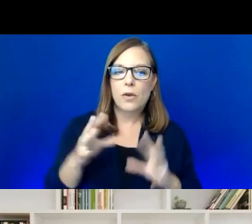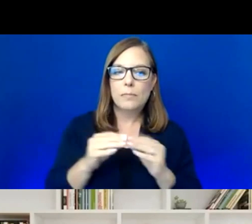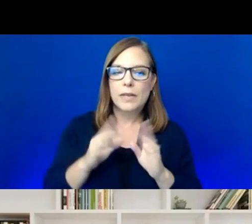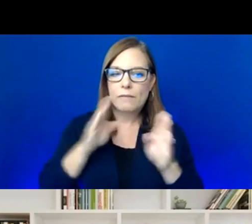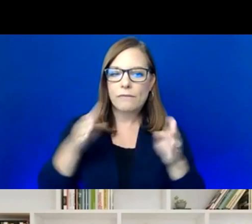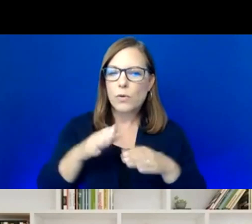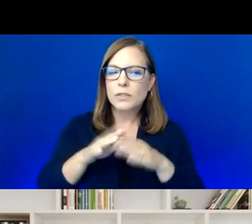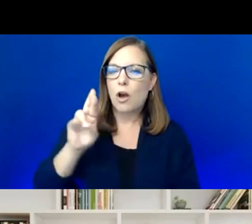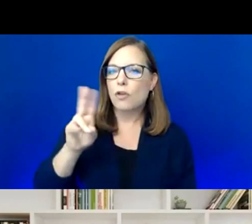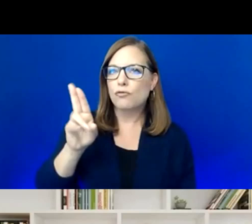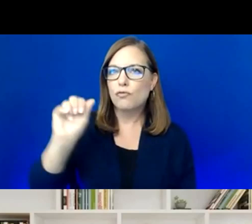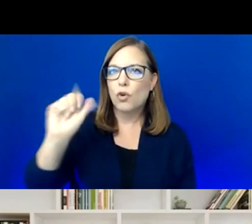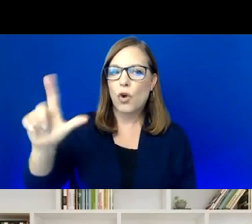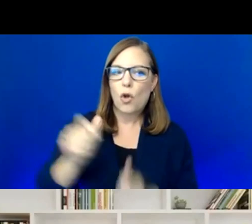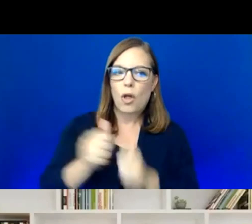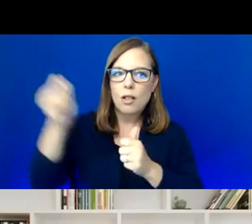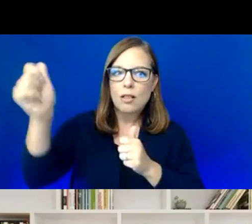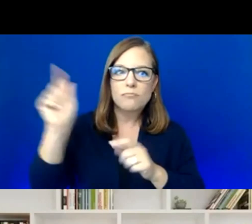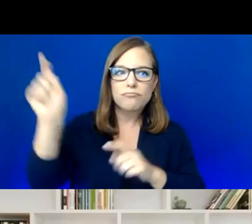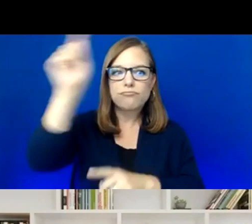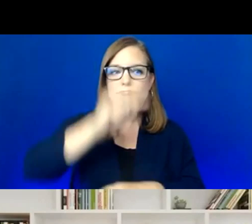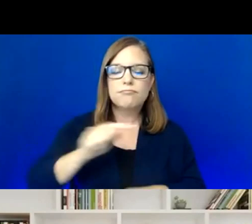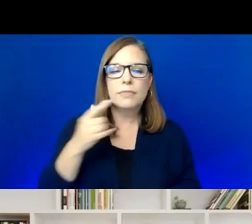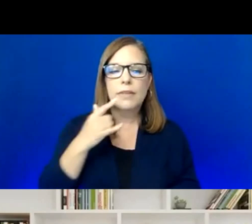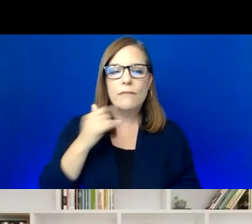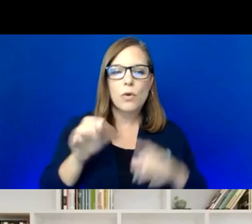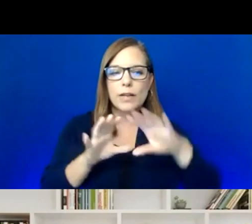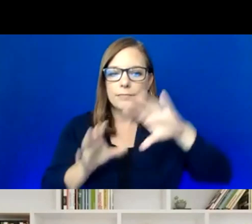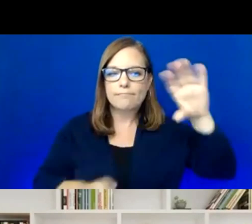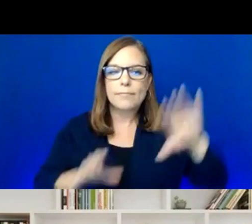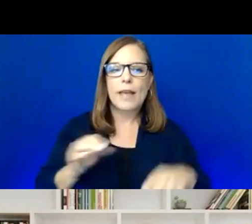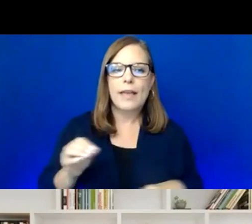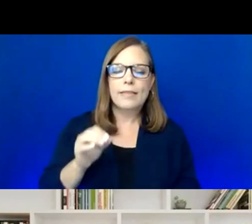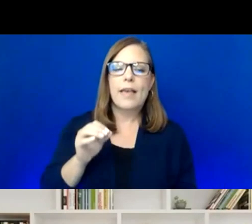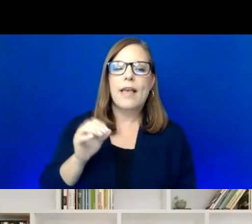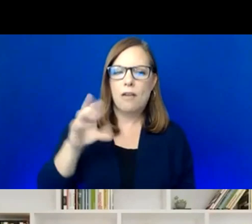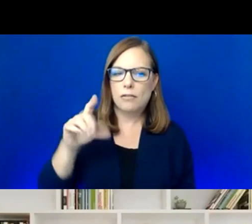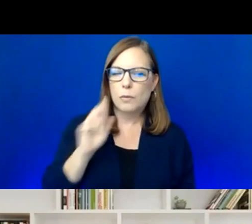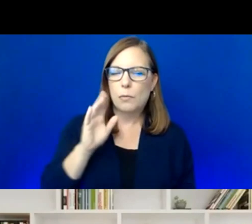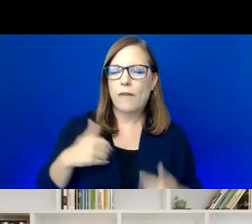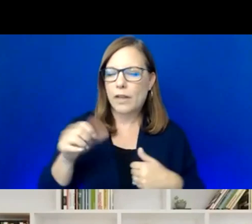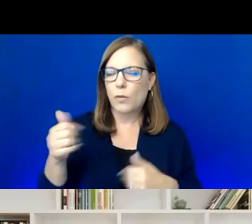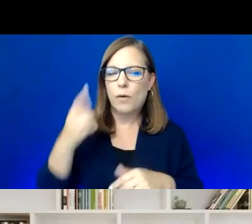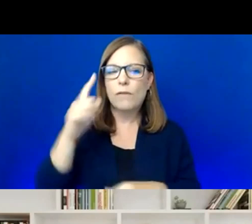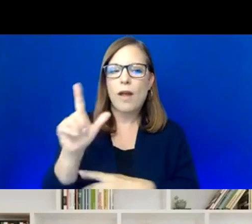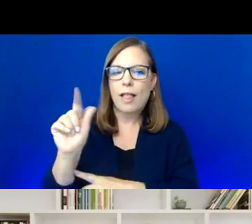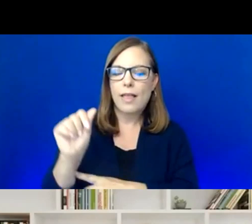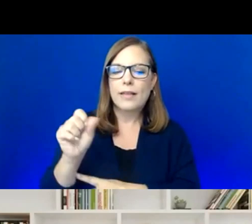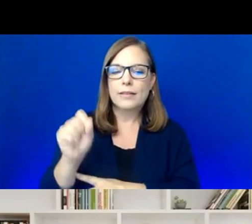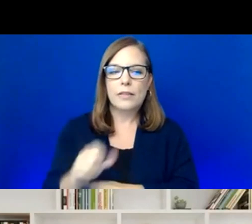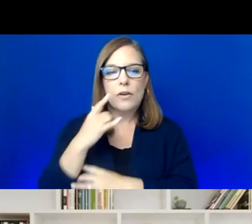California. October 12th will be the LA and Southern California regions. We also have an online feedback